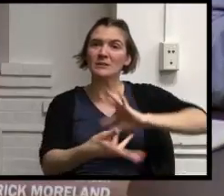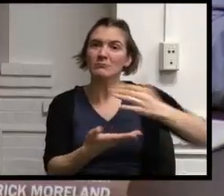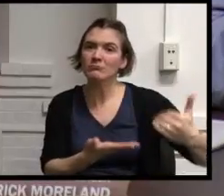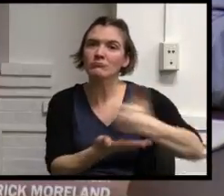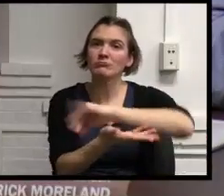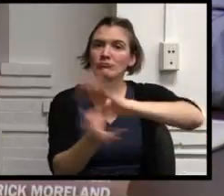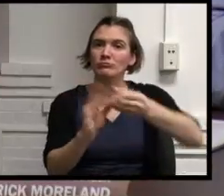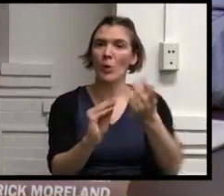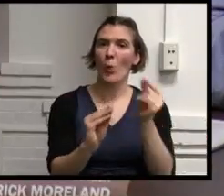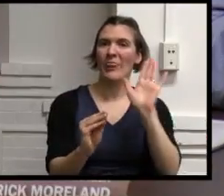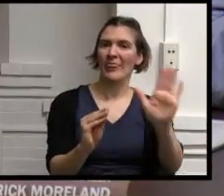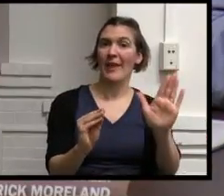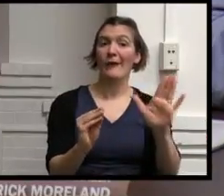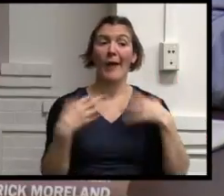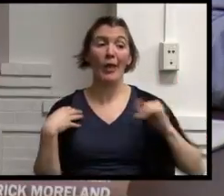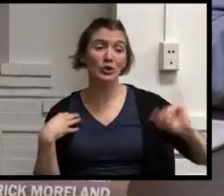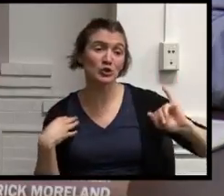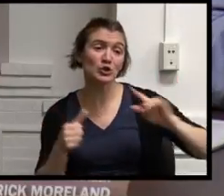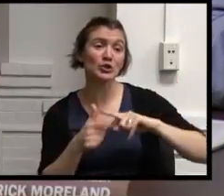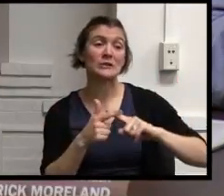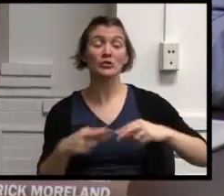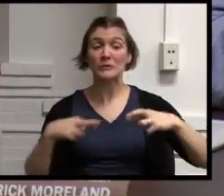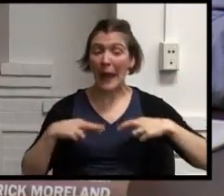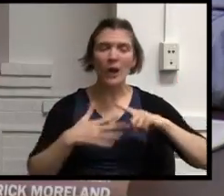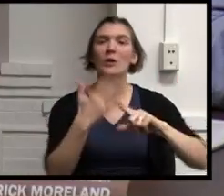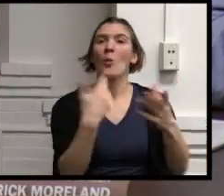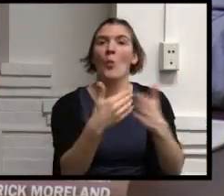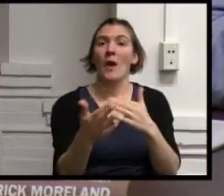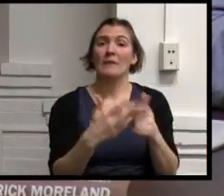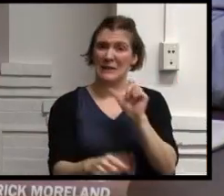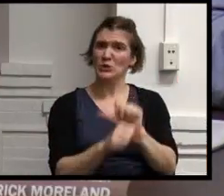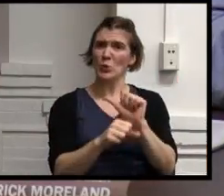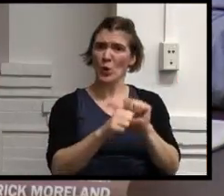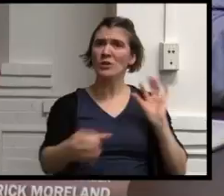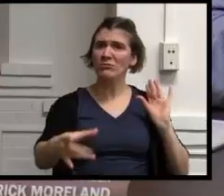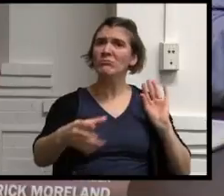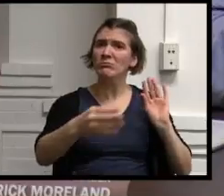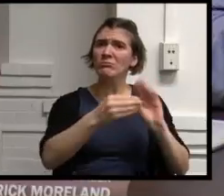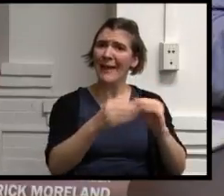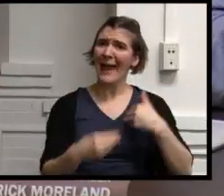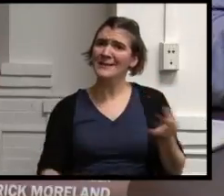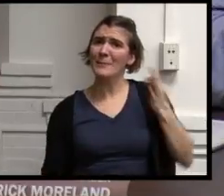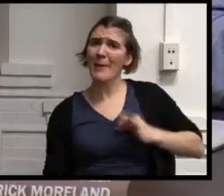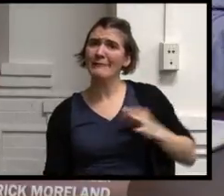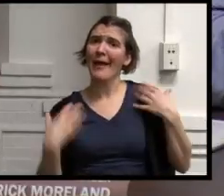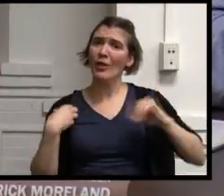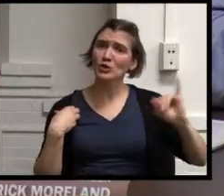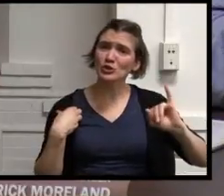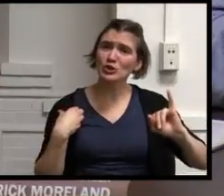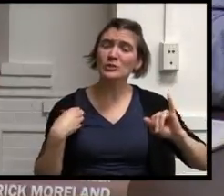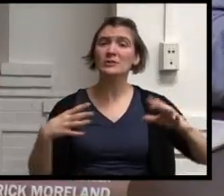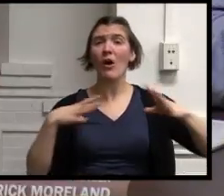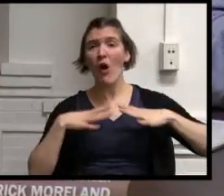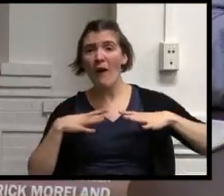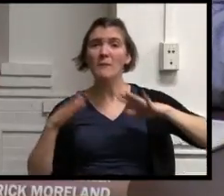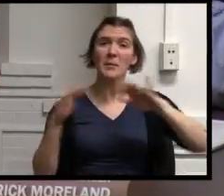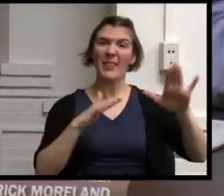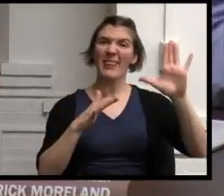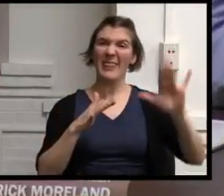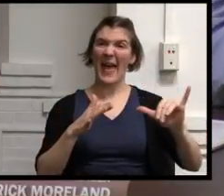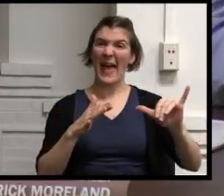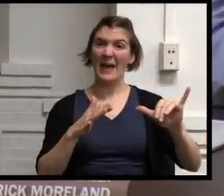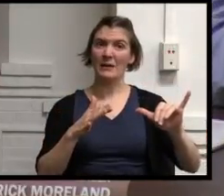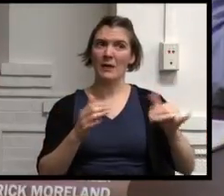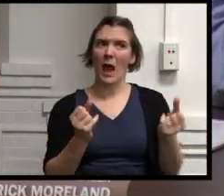they're saying is the employee during his working life has accrued this benefit, and we need to recognize what that liability